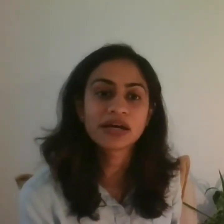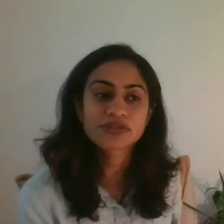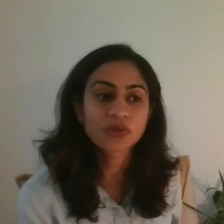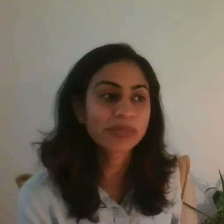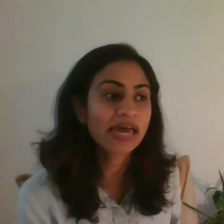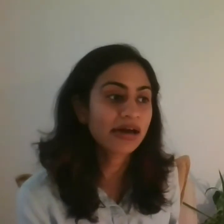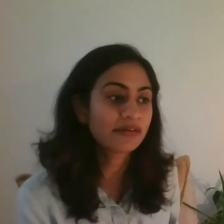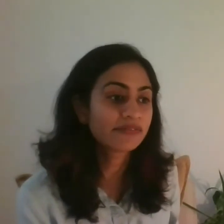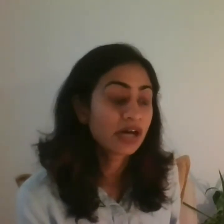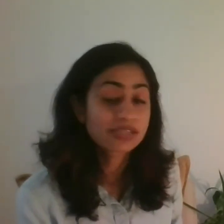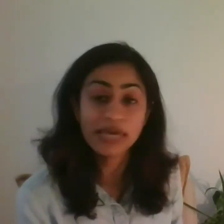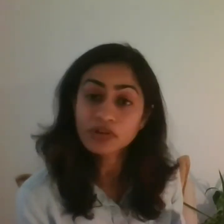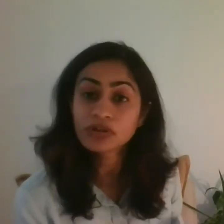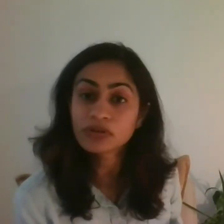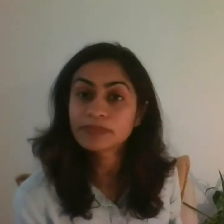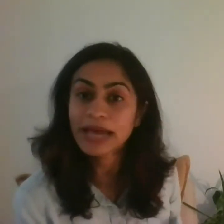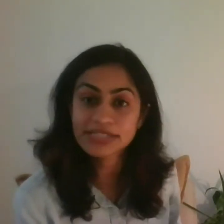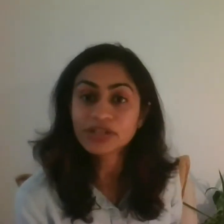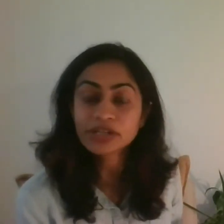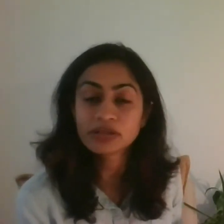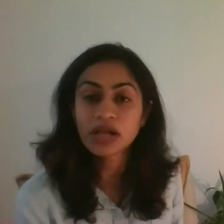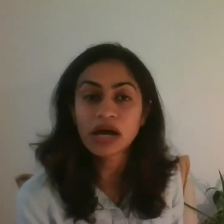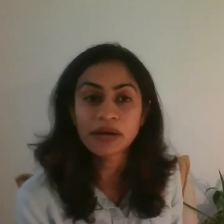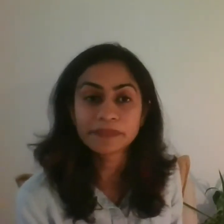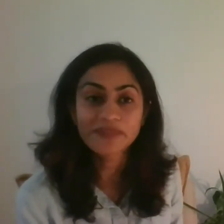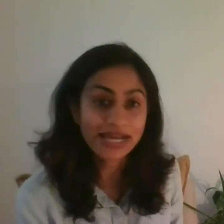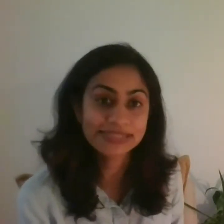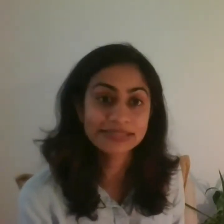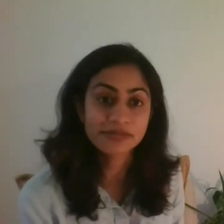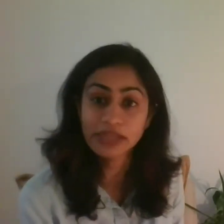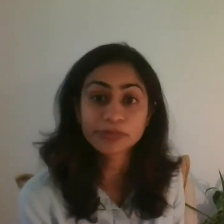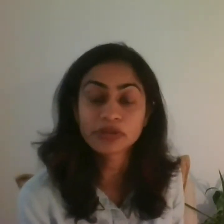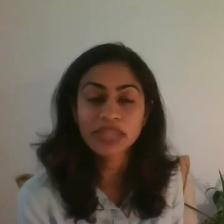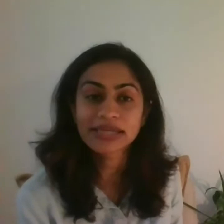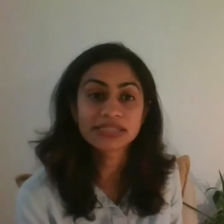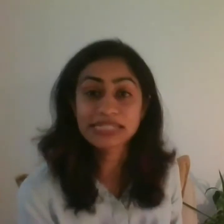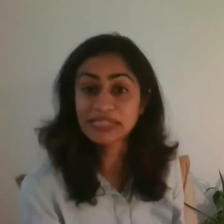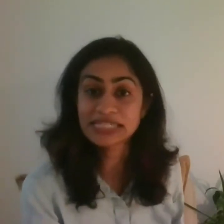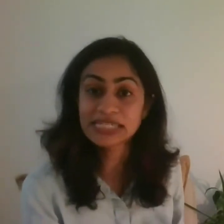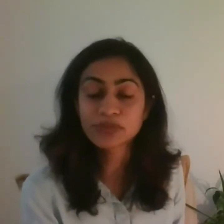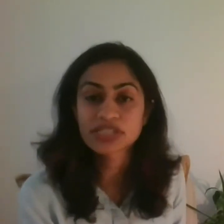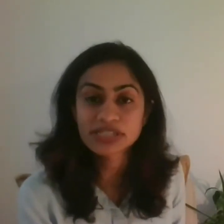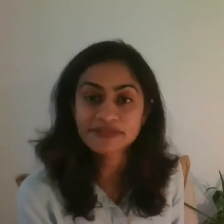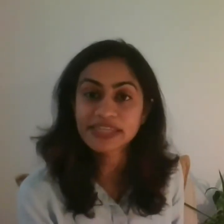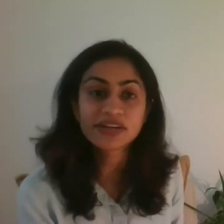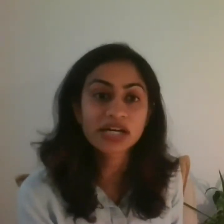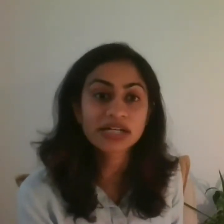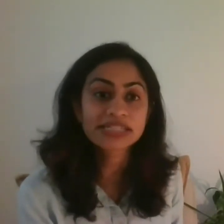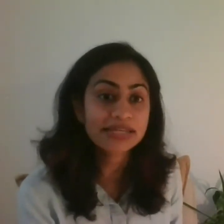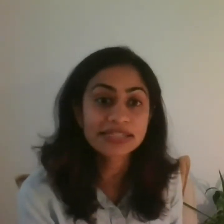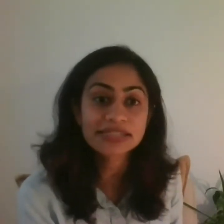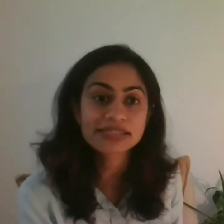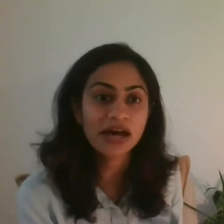And so we have several bacterial vaccines available, like DPT, which is a